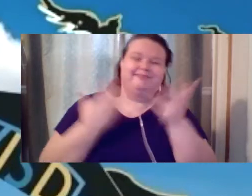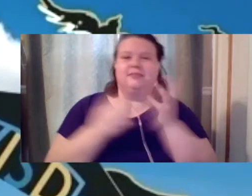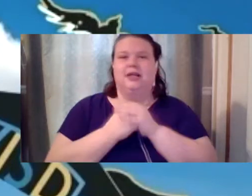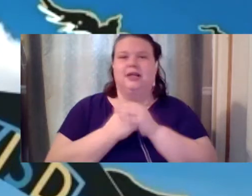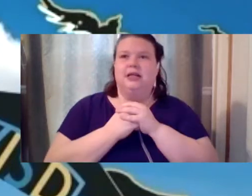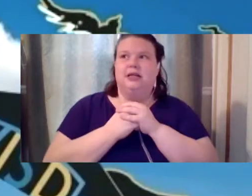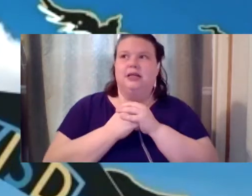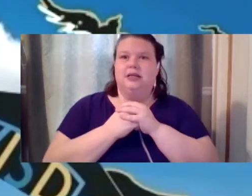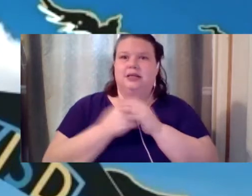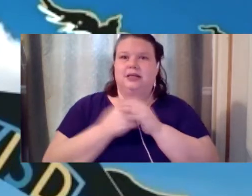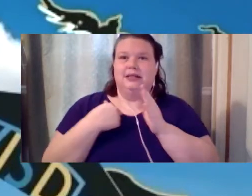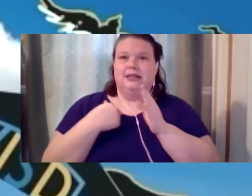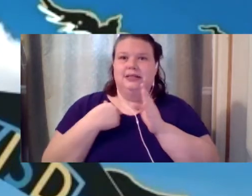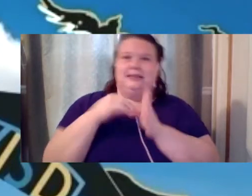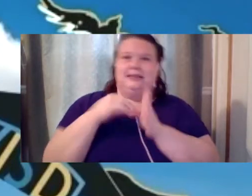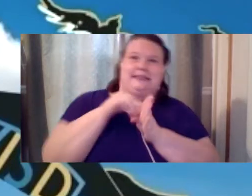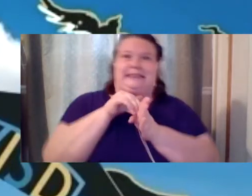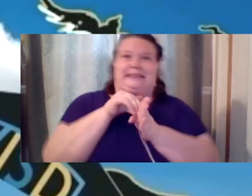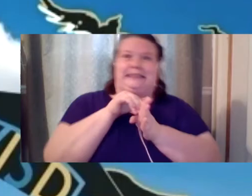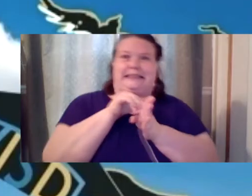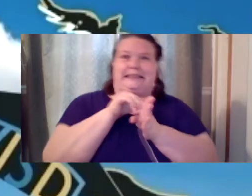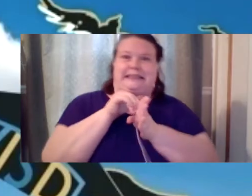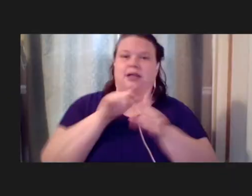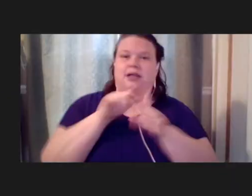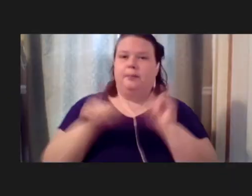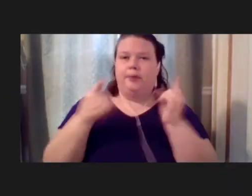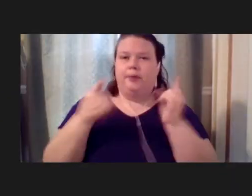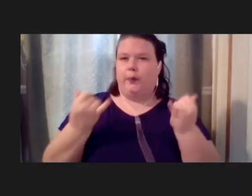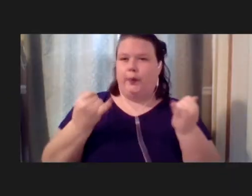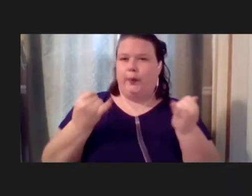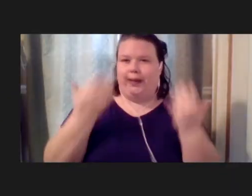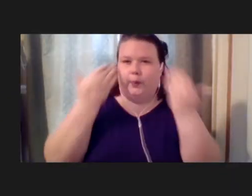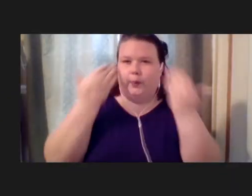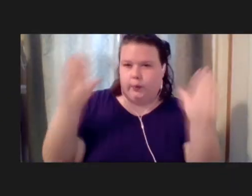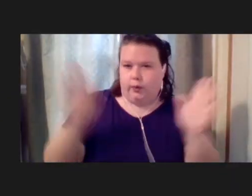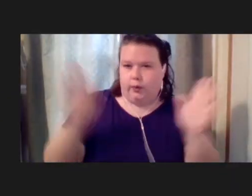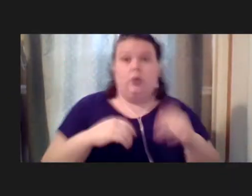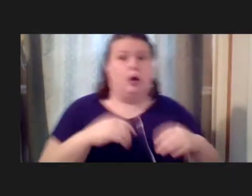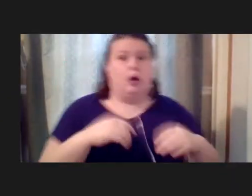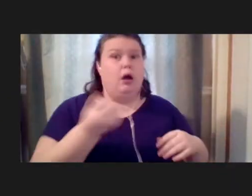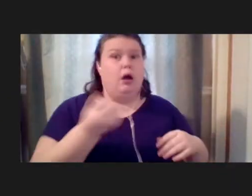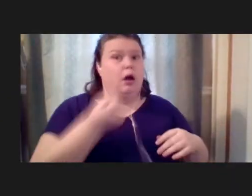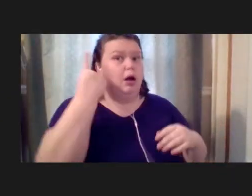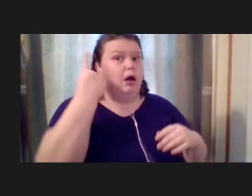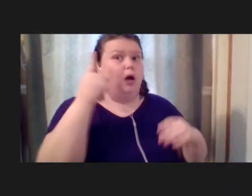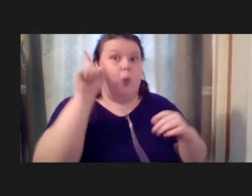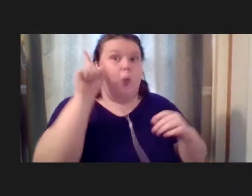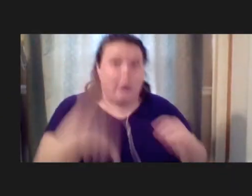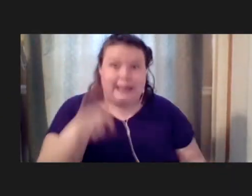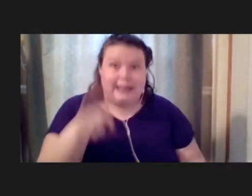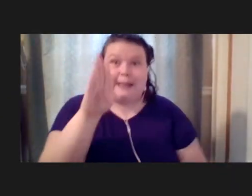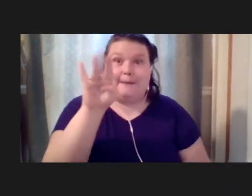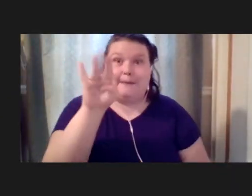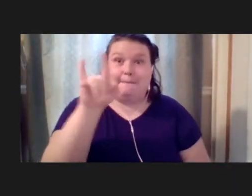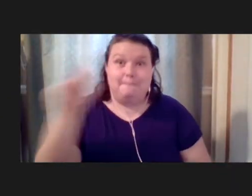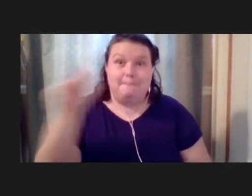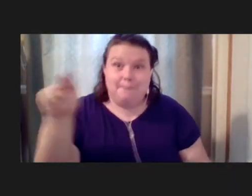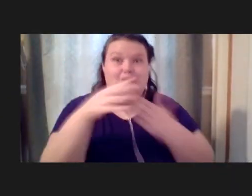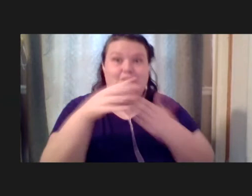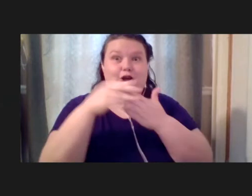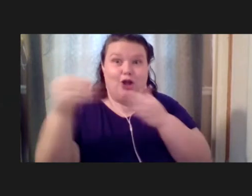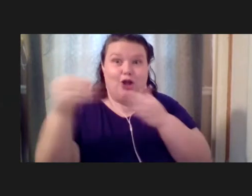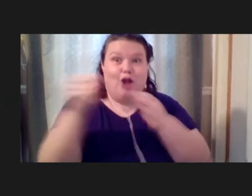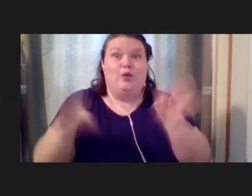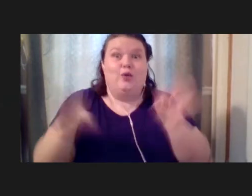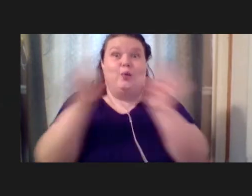moving back and forth on that, but it's a moving target. Well, I mean, I get, I mean, I mean, we need to do a billion dollars worth of work. That's, that's the honest